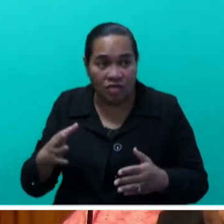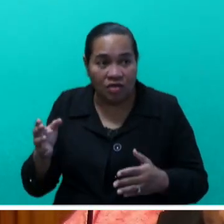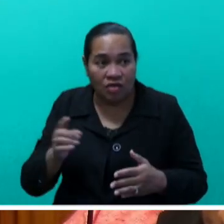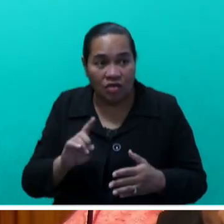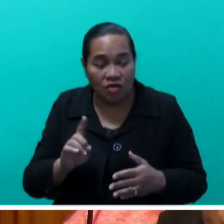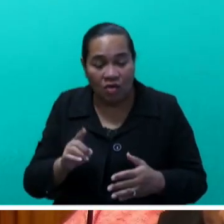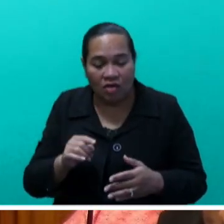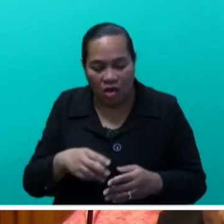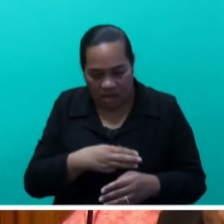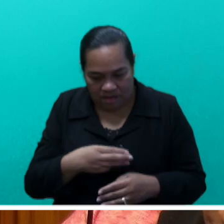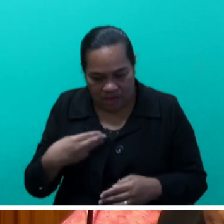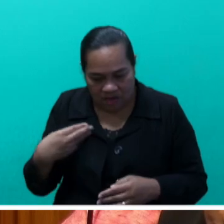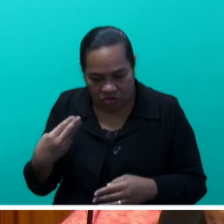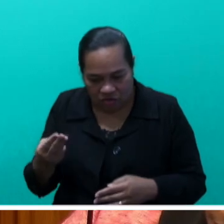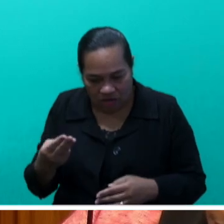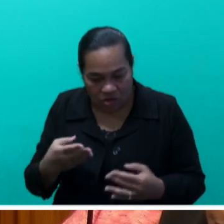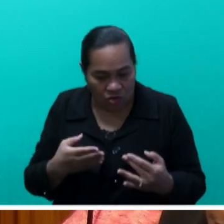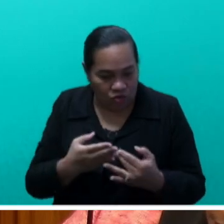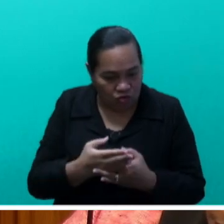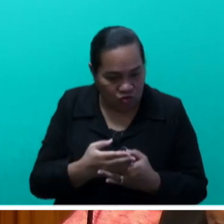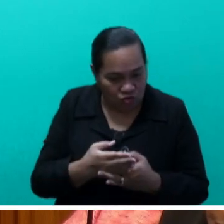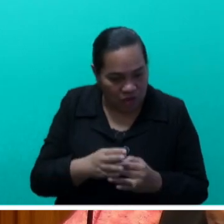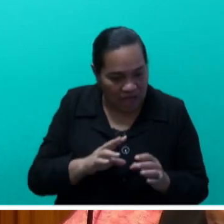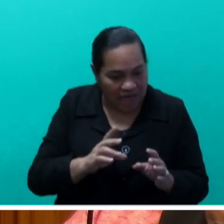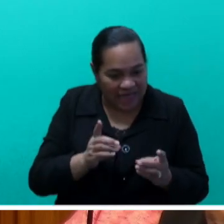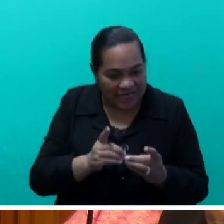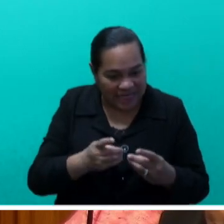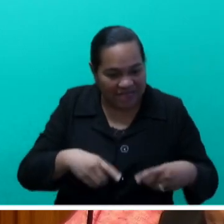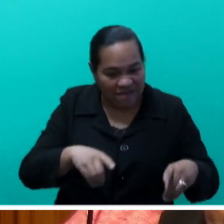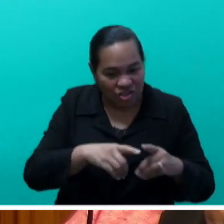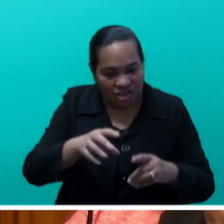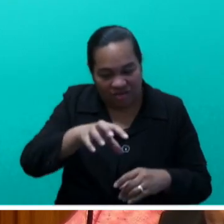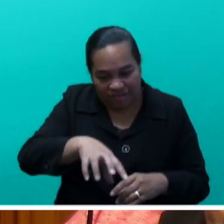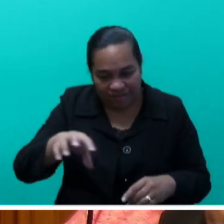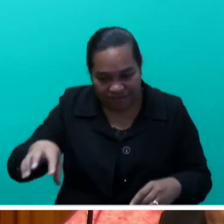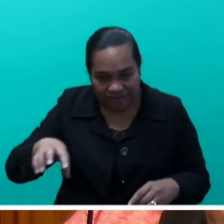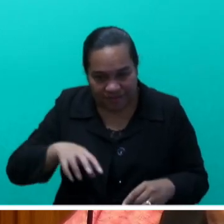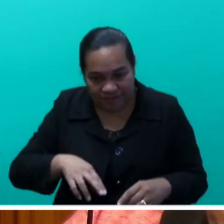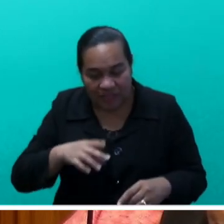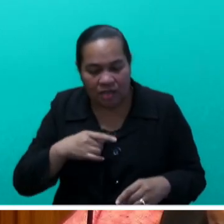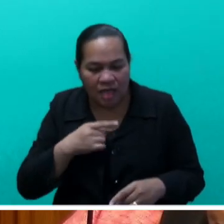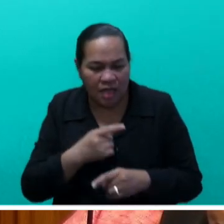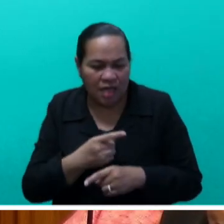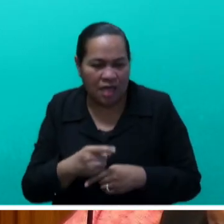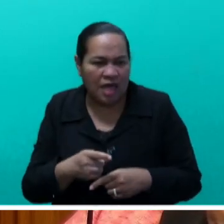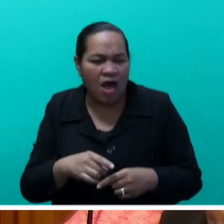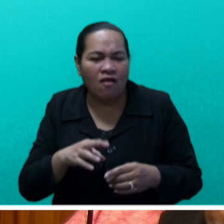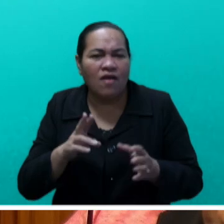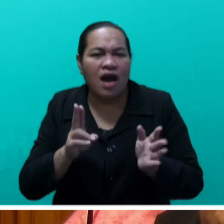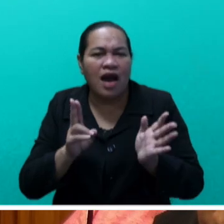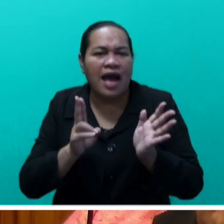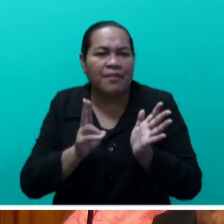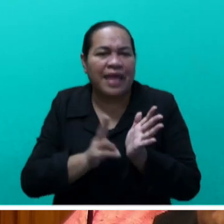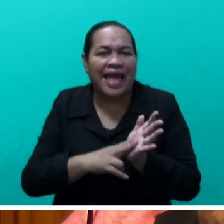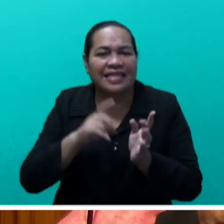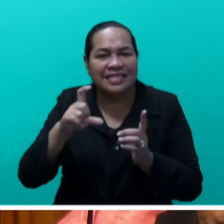the Ministry, through the Wellness Division, is undertaking to address the burden of non-communicable disease